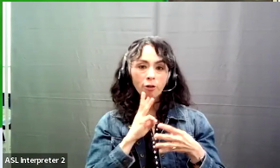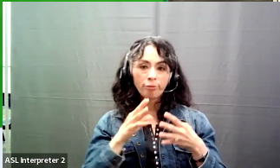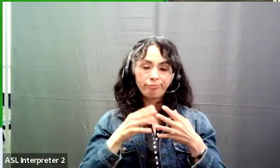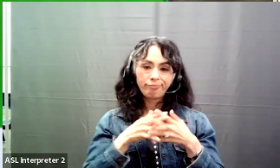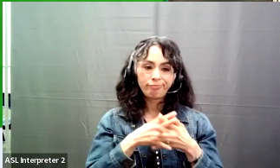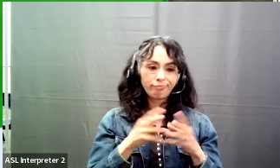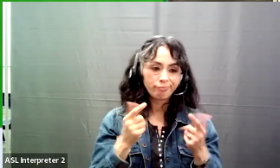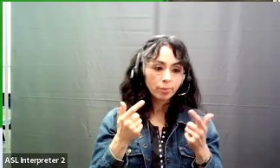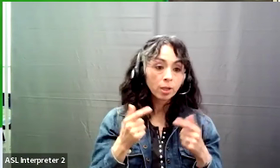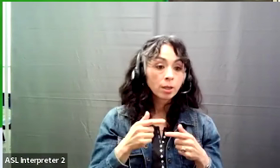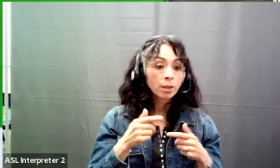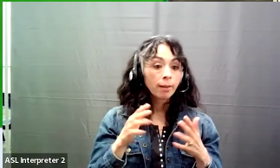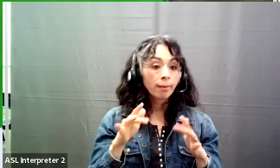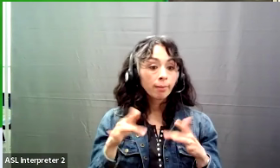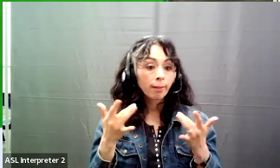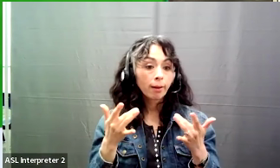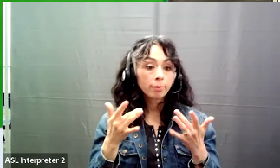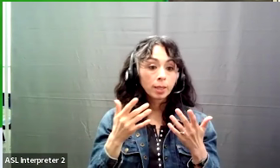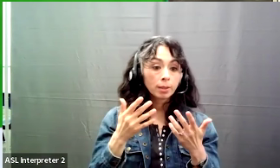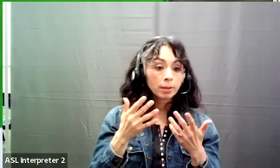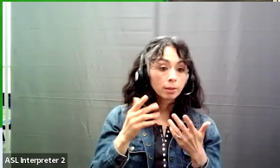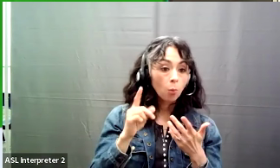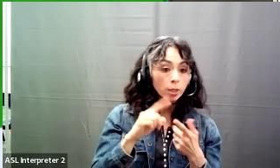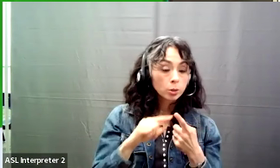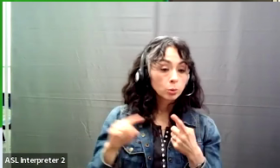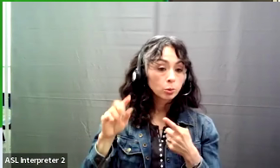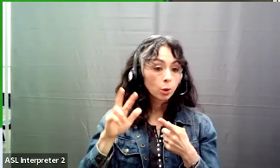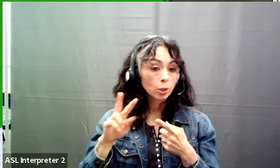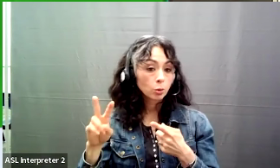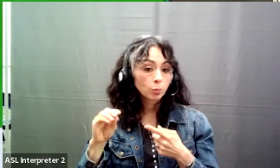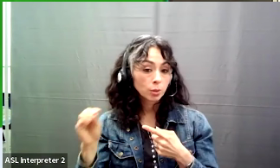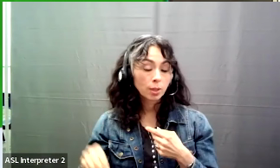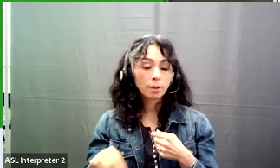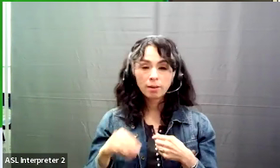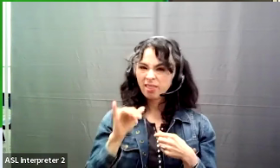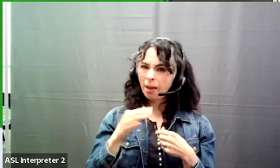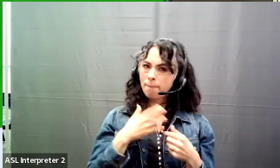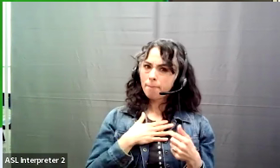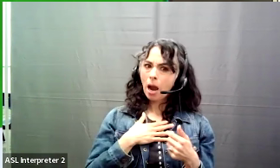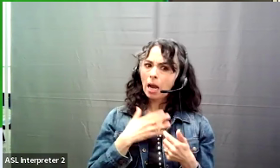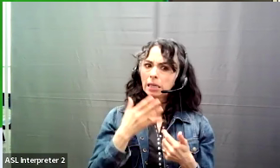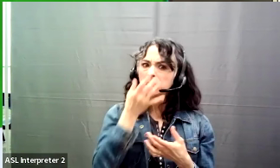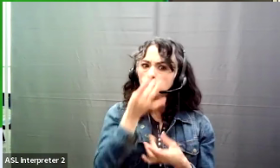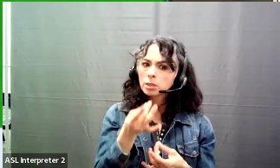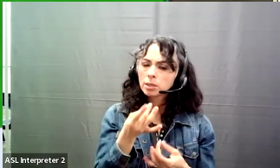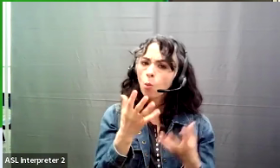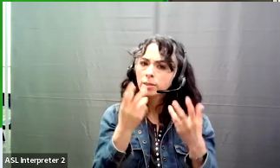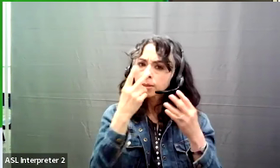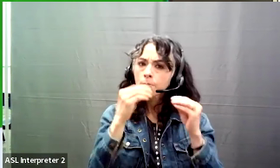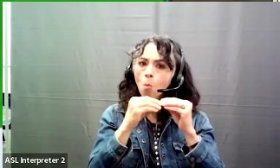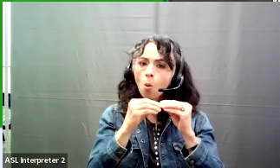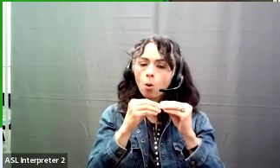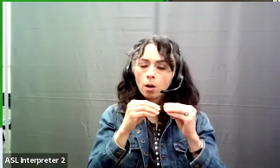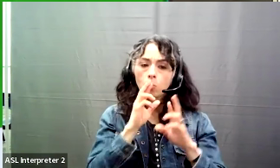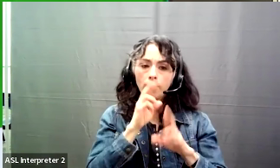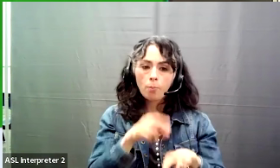little bit more clear or transparent gives us 1% to 2%. If I want to see other reports, I go